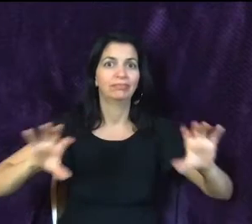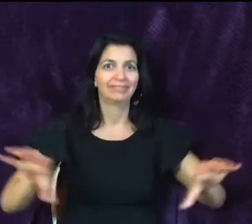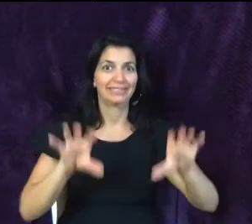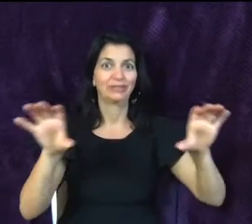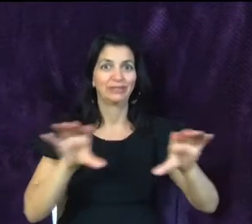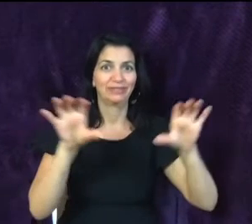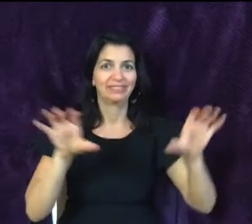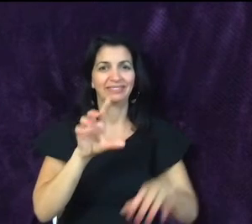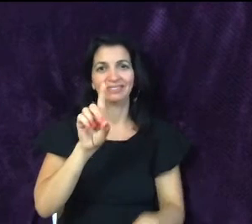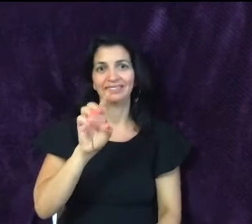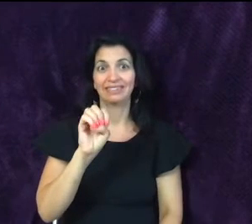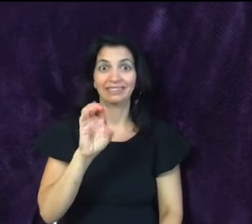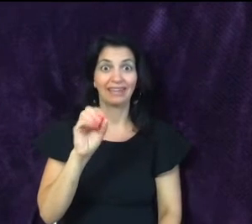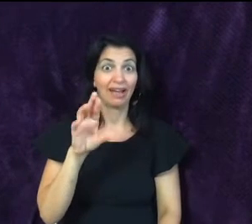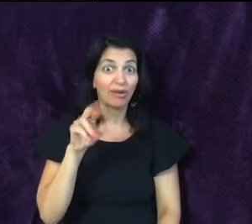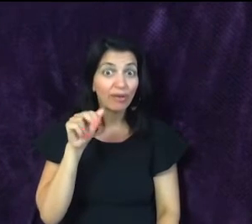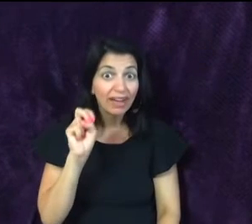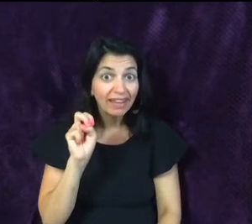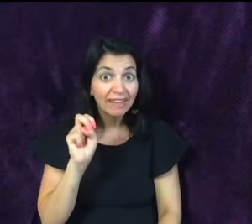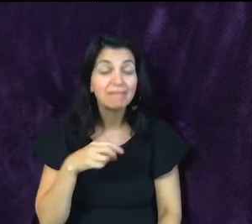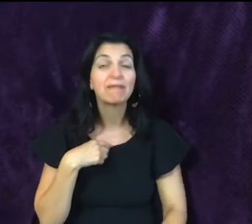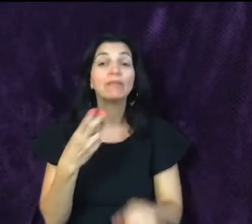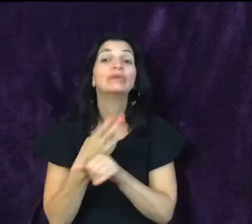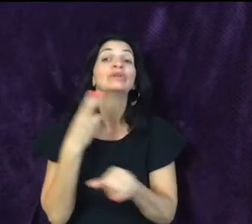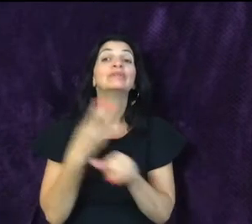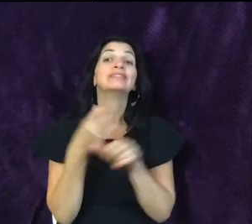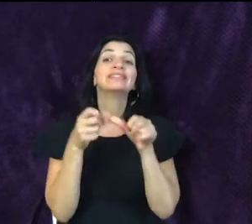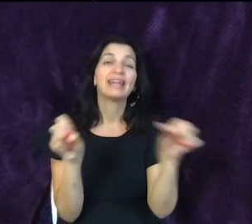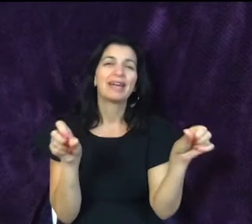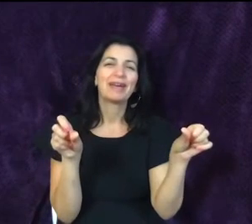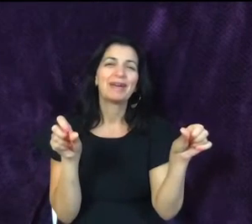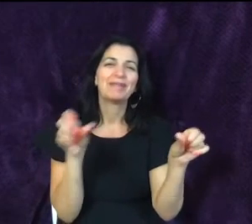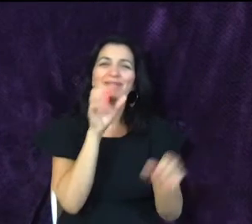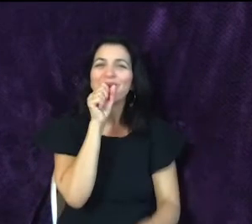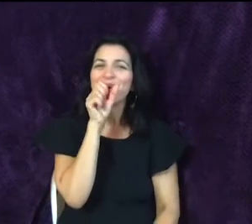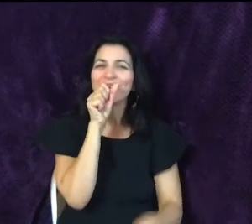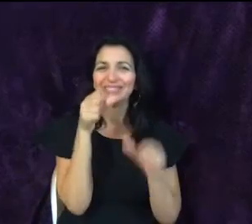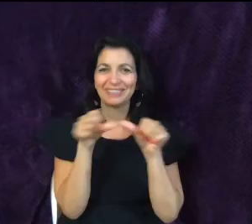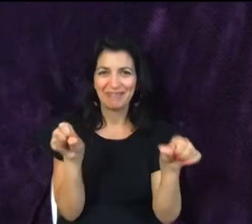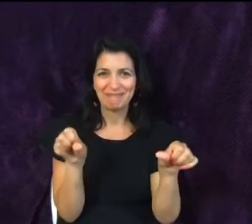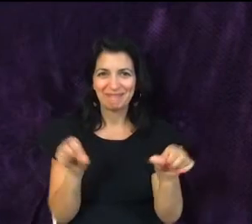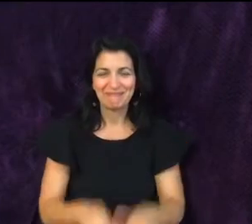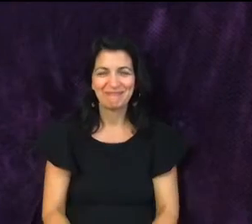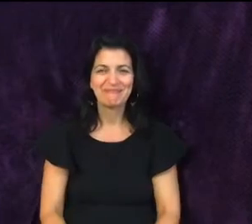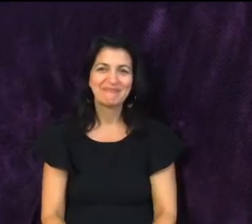some tape. I'll start with this nice orange tape.